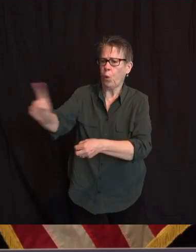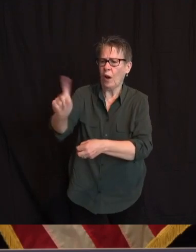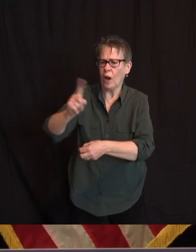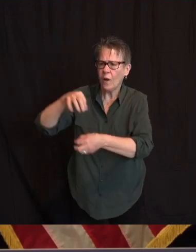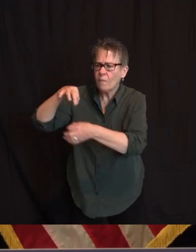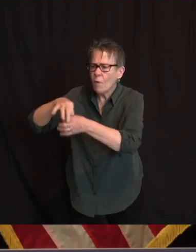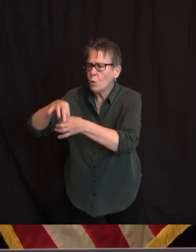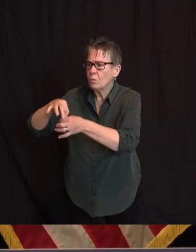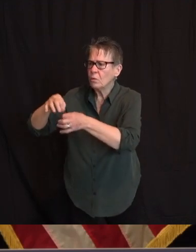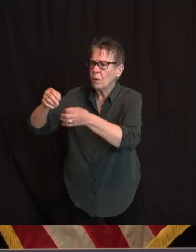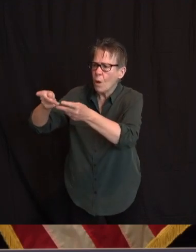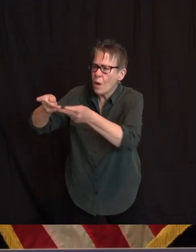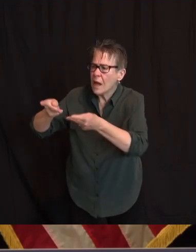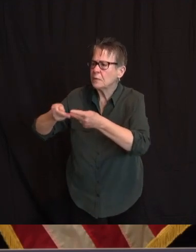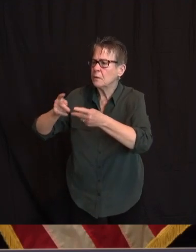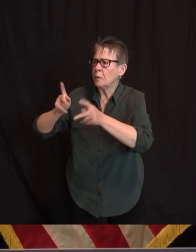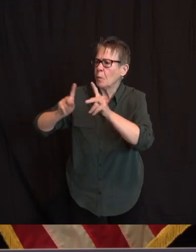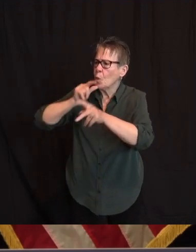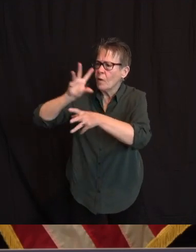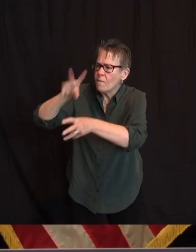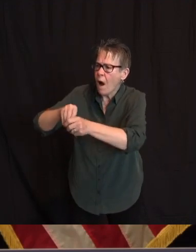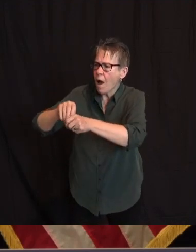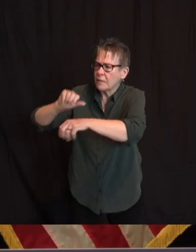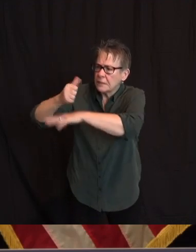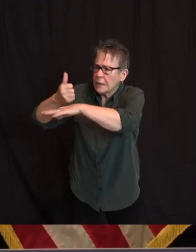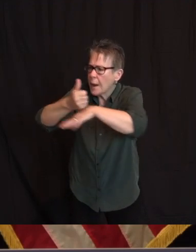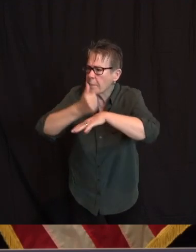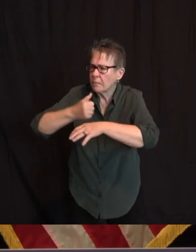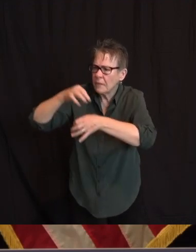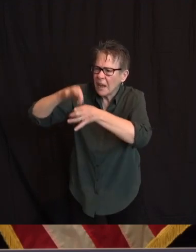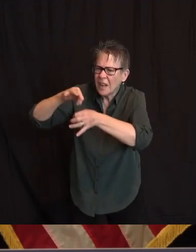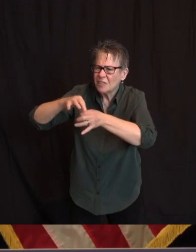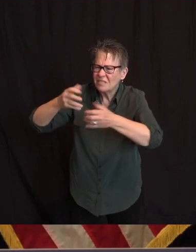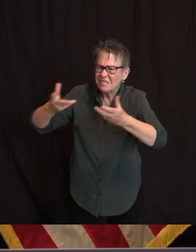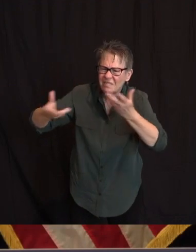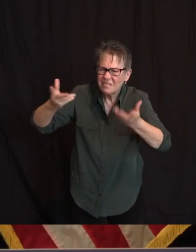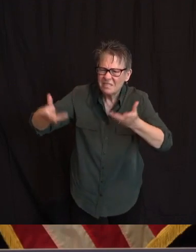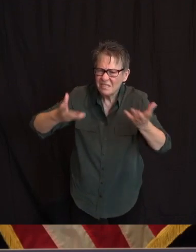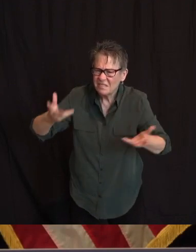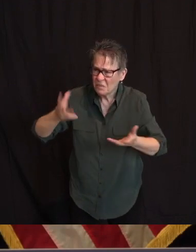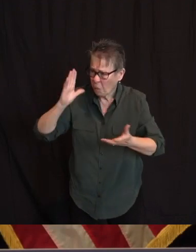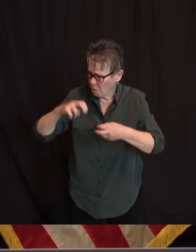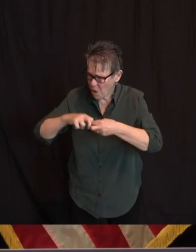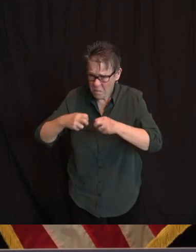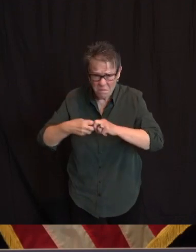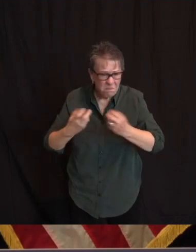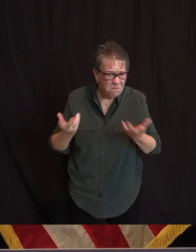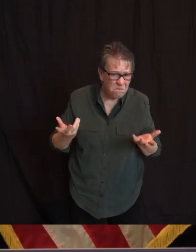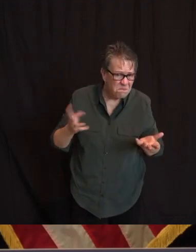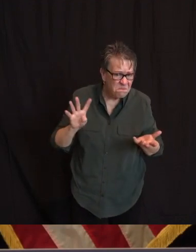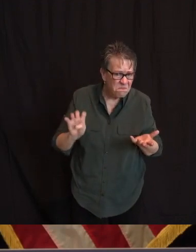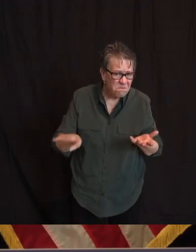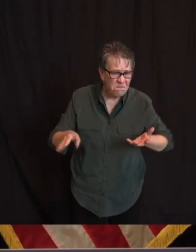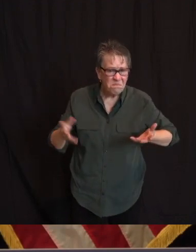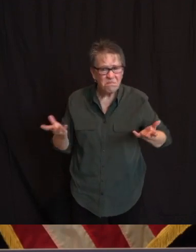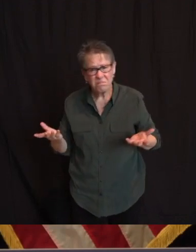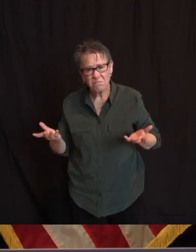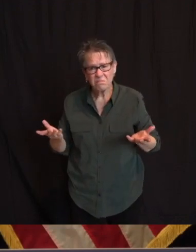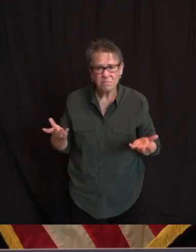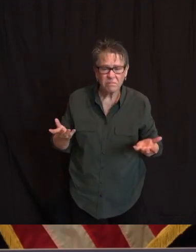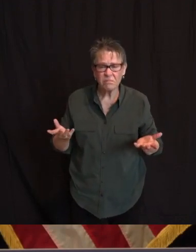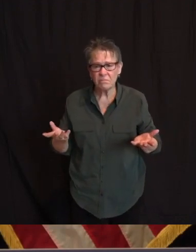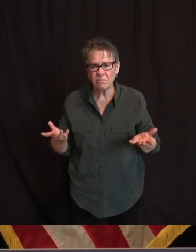the effects of the order with the judiciary, given that it gives them a month fewer or a month less to make certain determinations related to